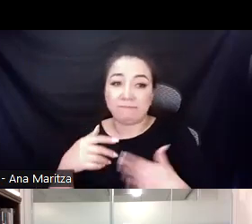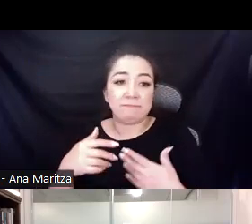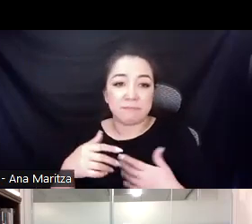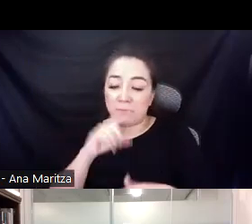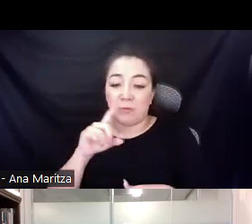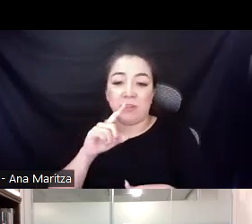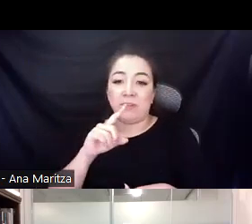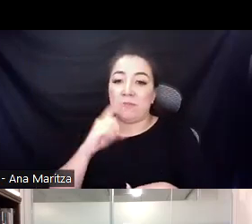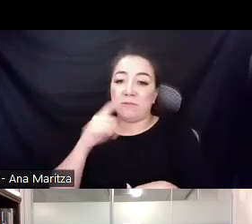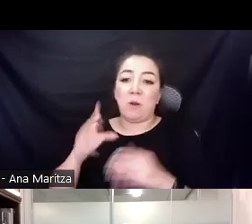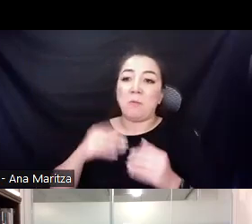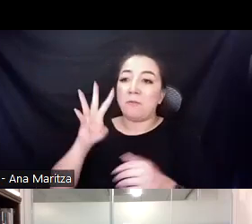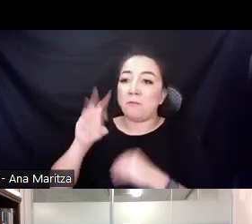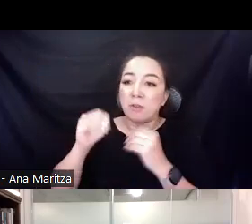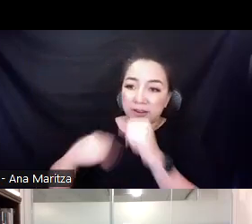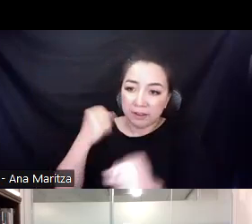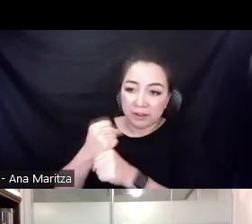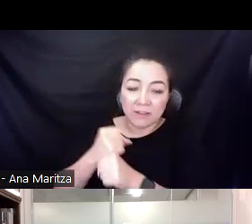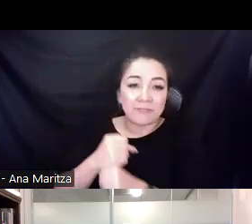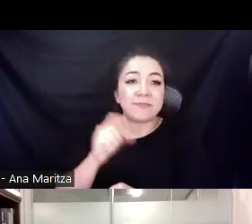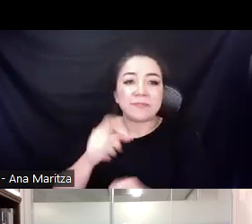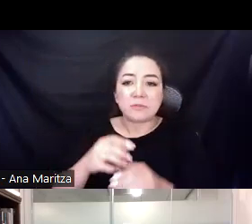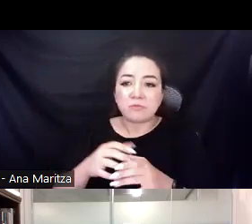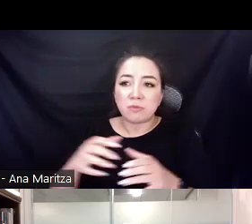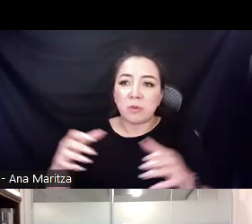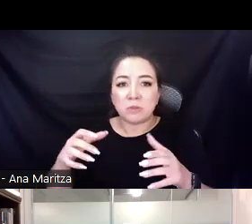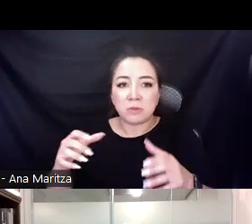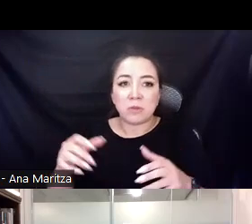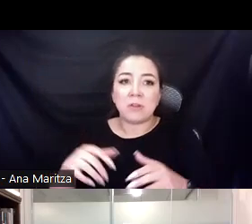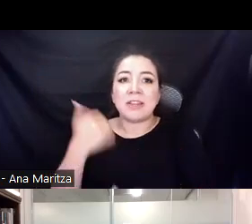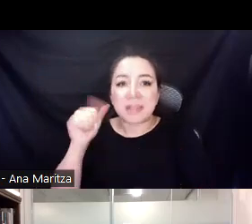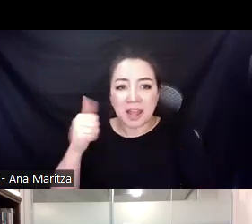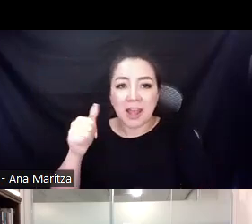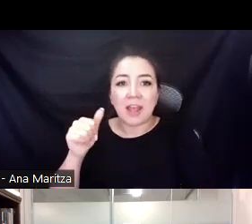40 years. And that has grown to 10 Alzheimer's disease